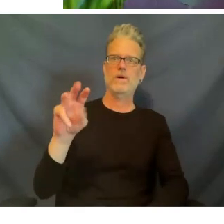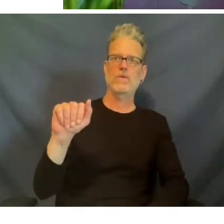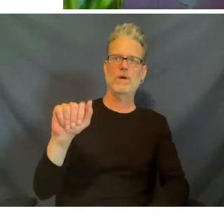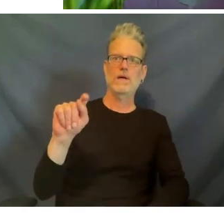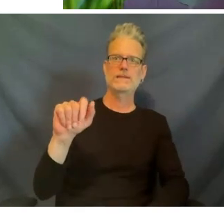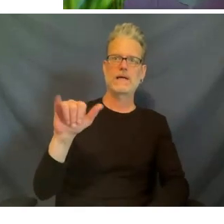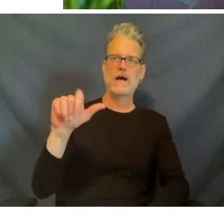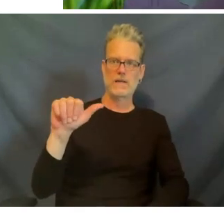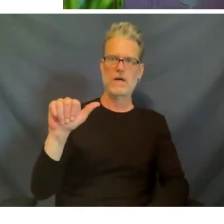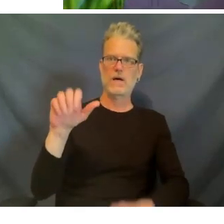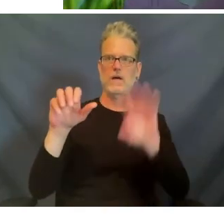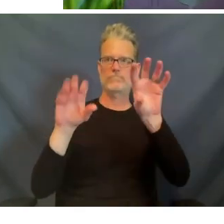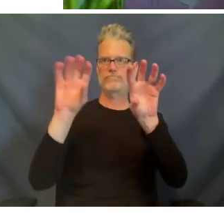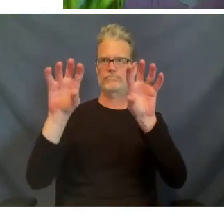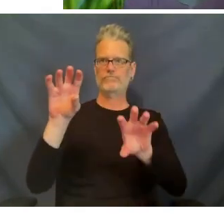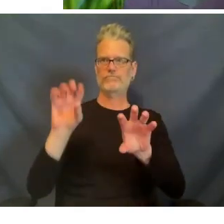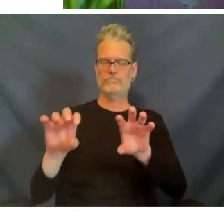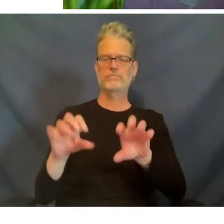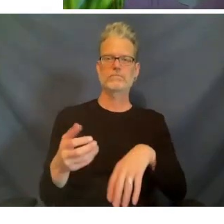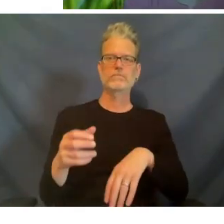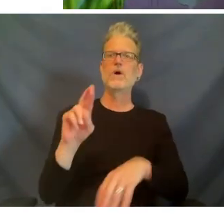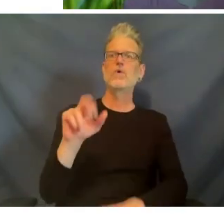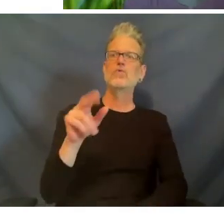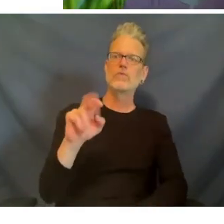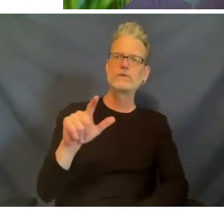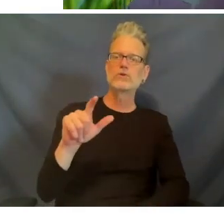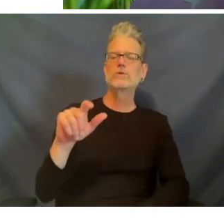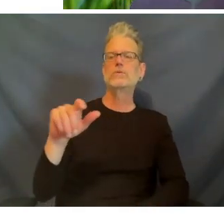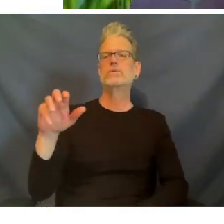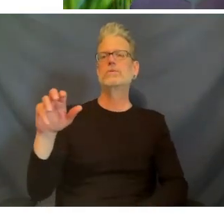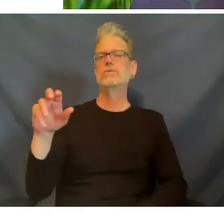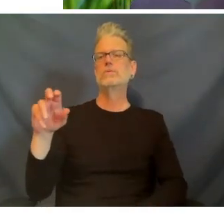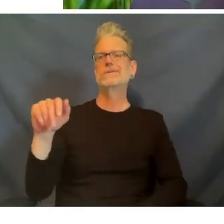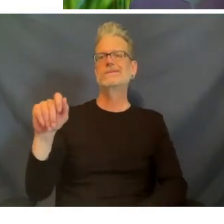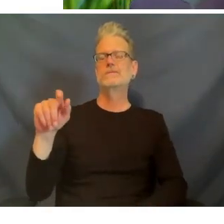Cook and Rachel Novak, and of course Alicia Belsheeter.